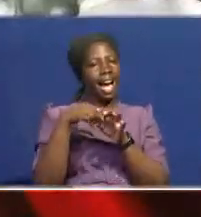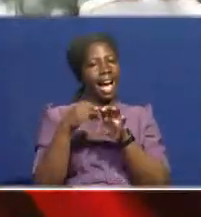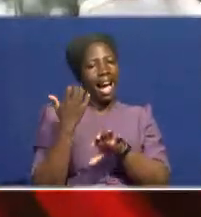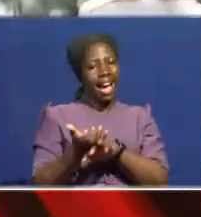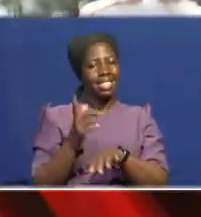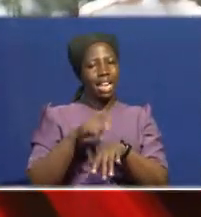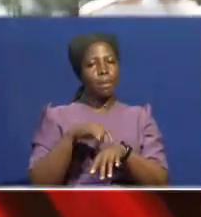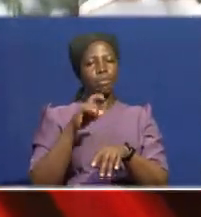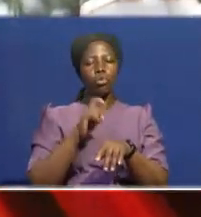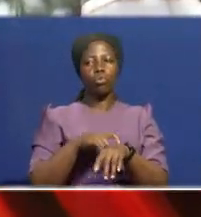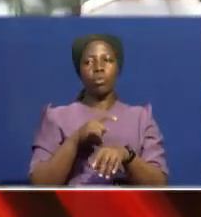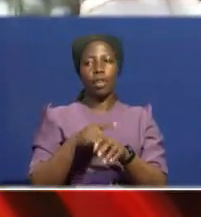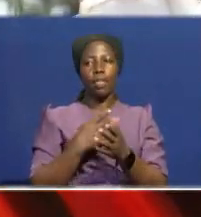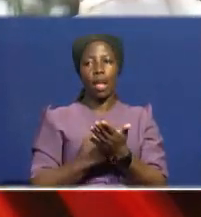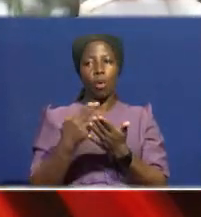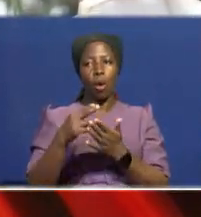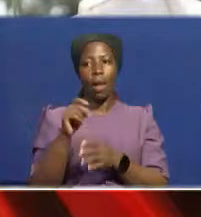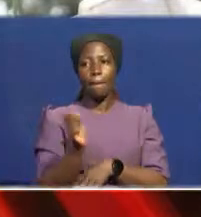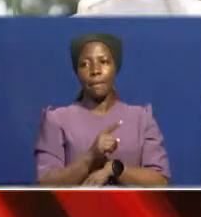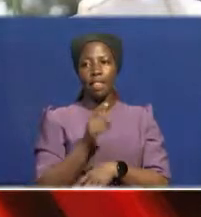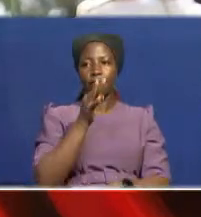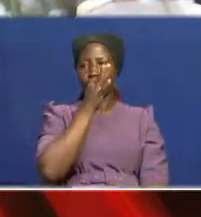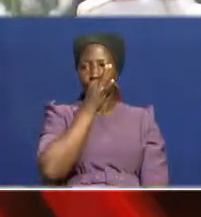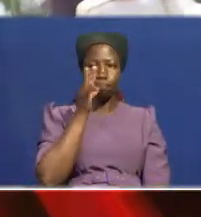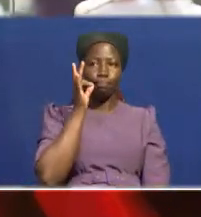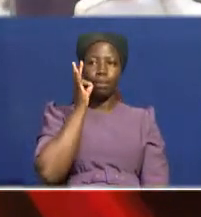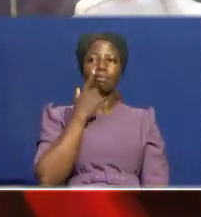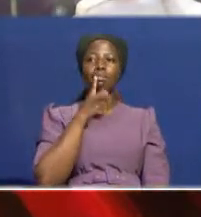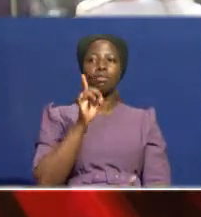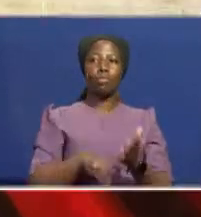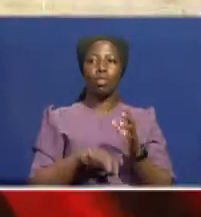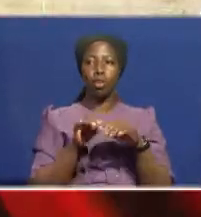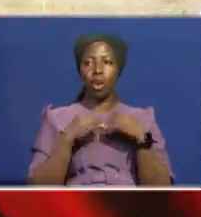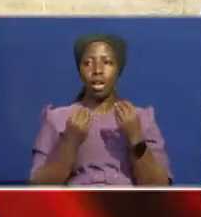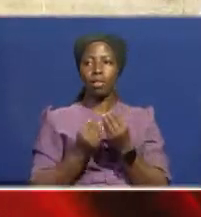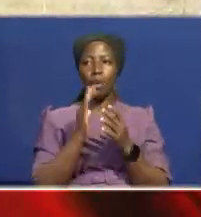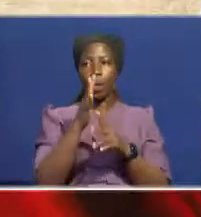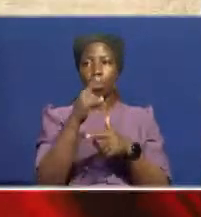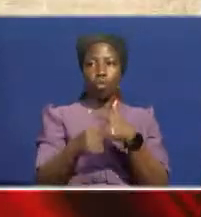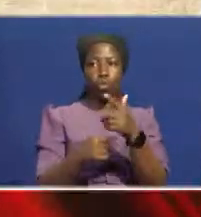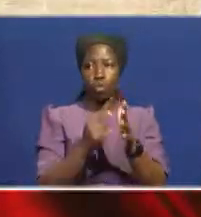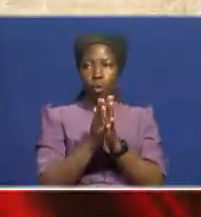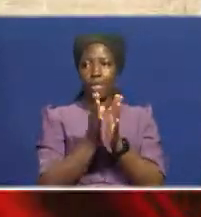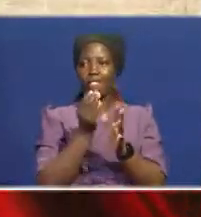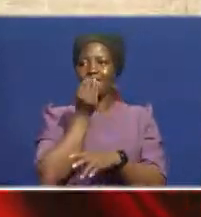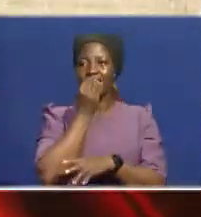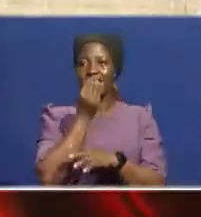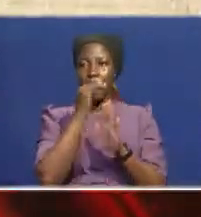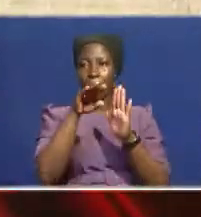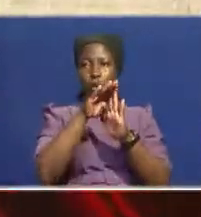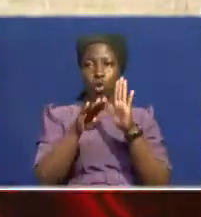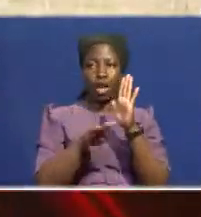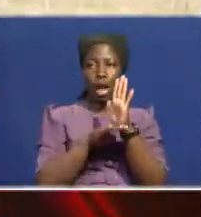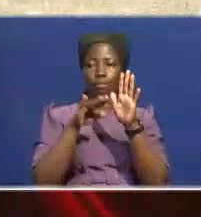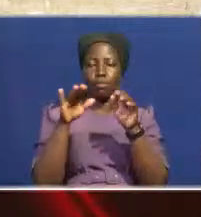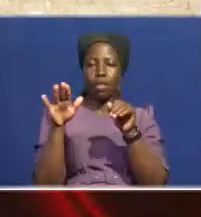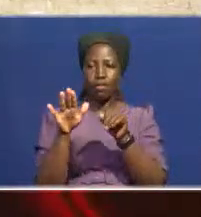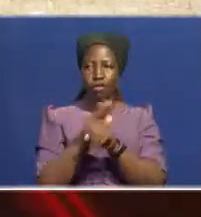the holy month of Ramadan. He further said the organization will continue with the feeding program throughout the holy